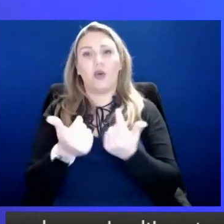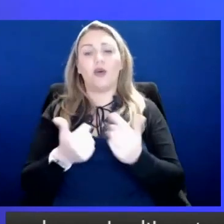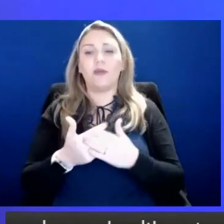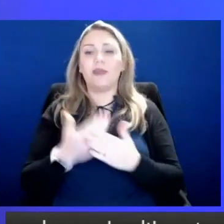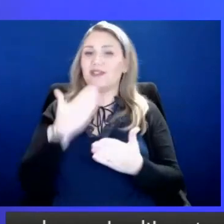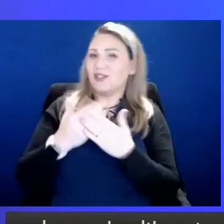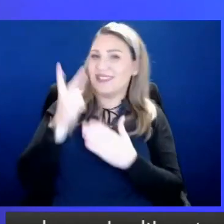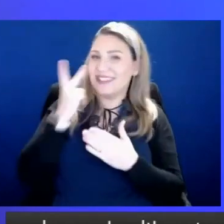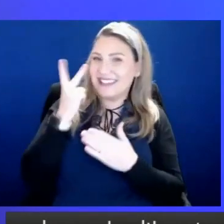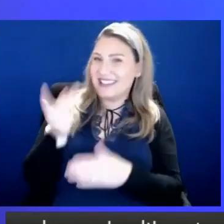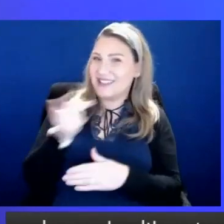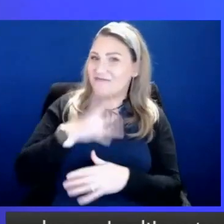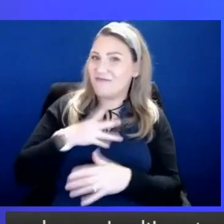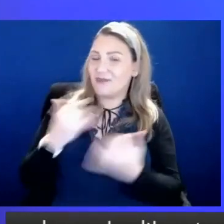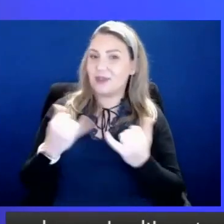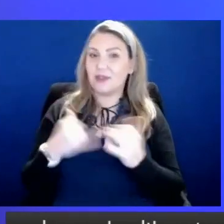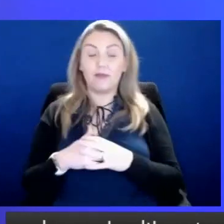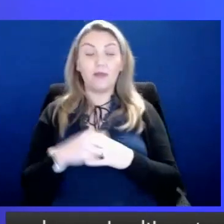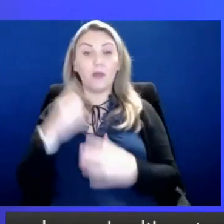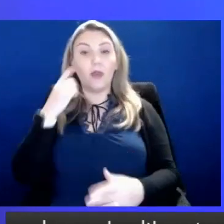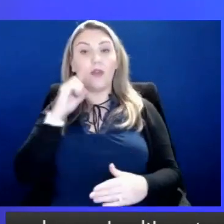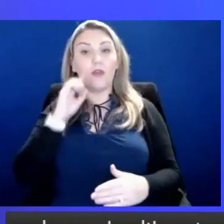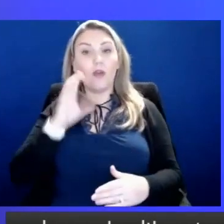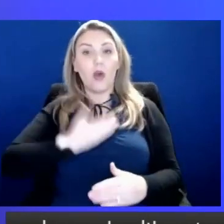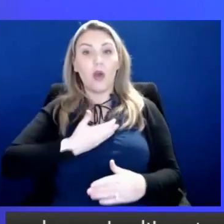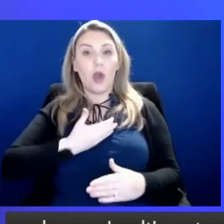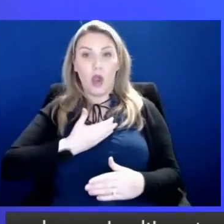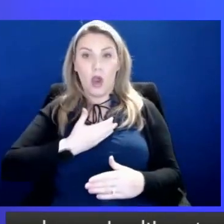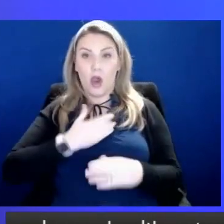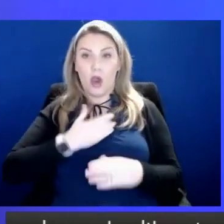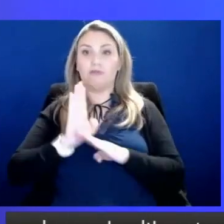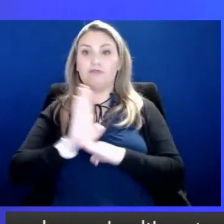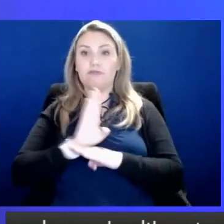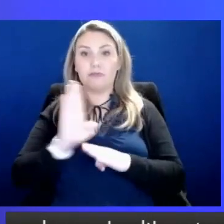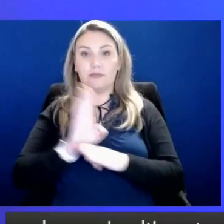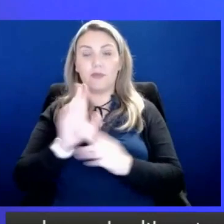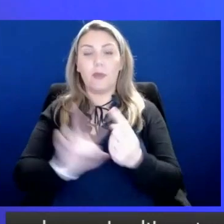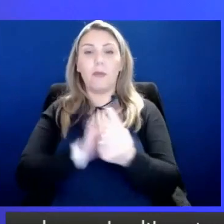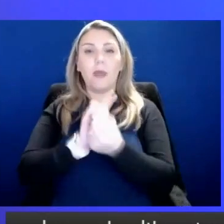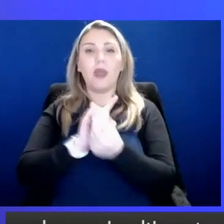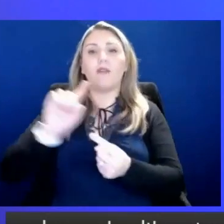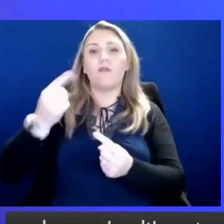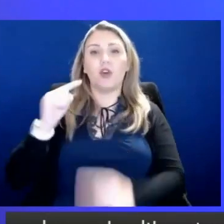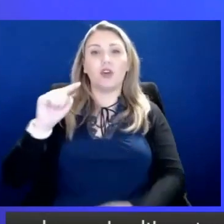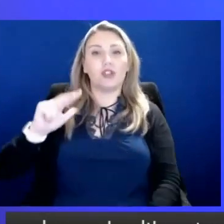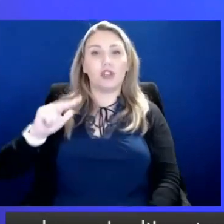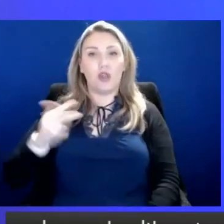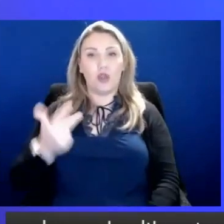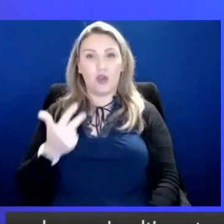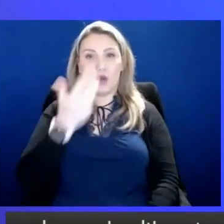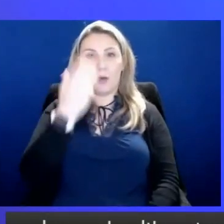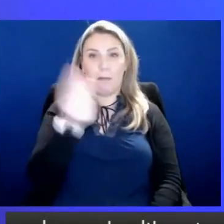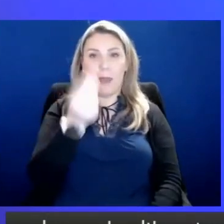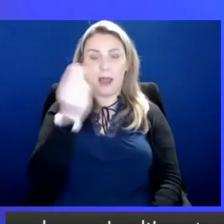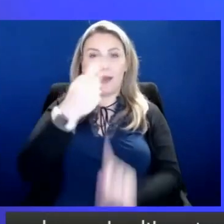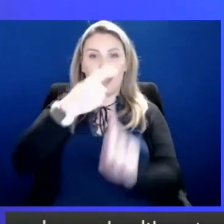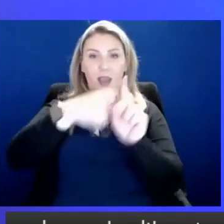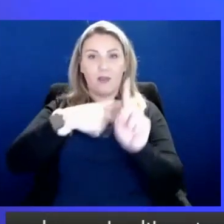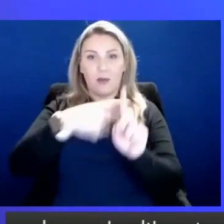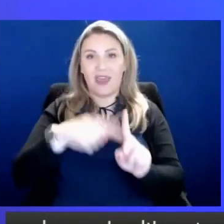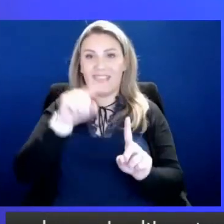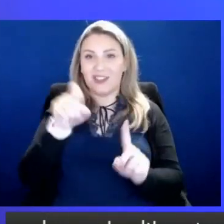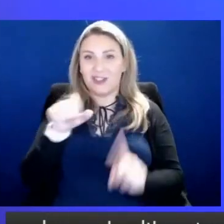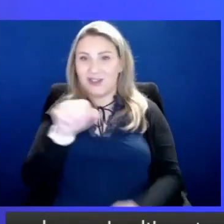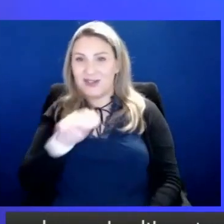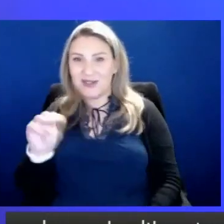today. So for Turning Point, we meet the first and third Monday of every month on Zoom. I always have to say that because it's like we're in person,